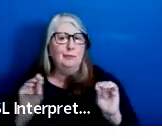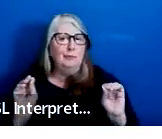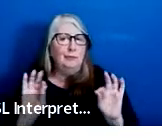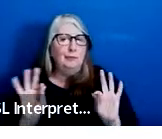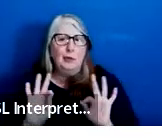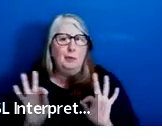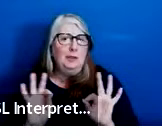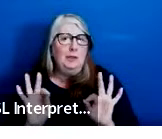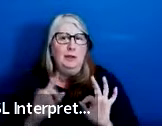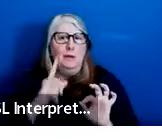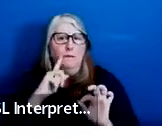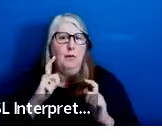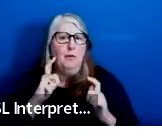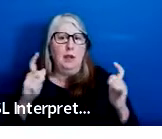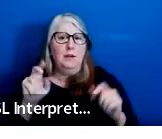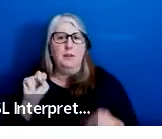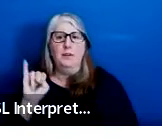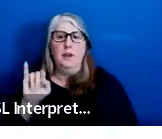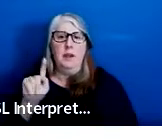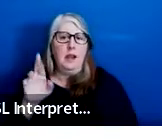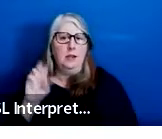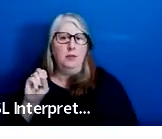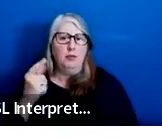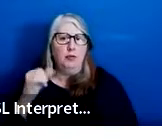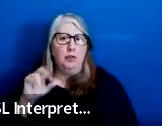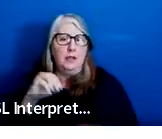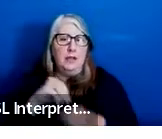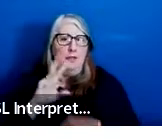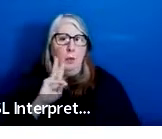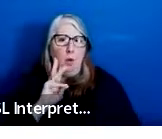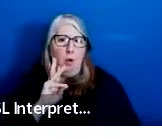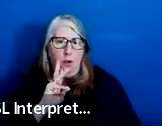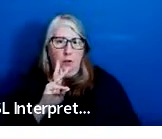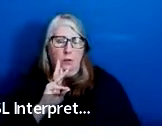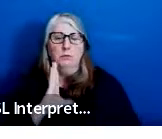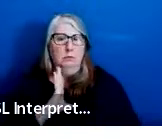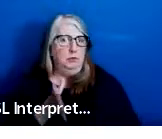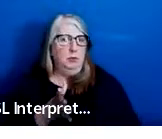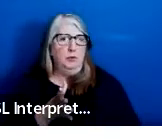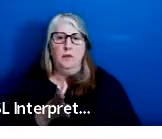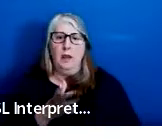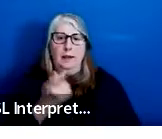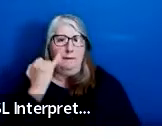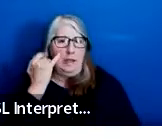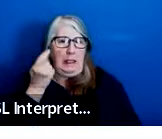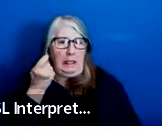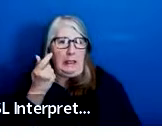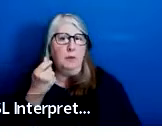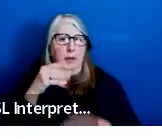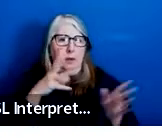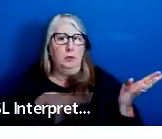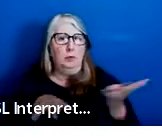impact the larger nitrogen in the water. It's all right if a little bit goes into